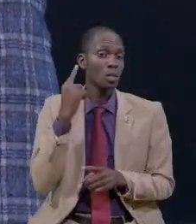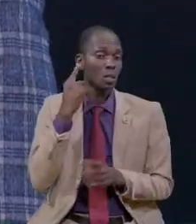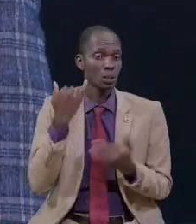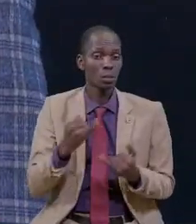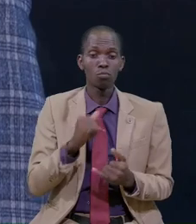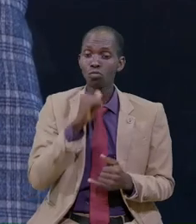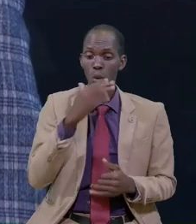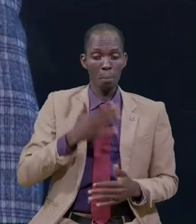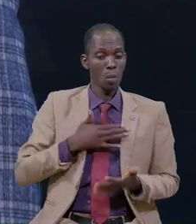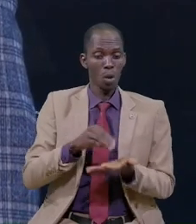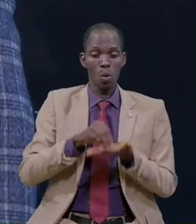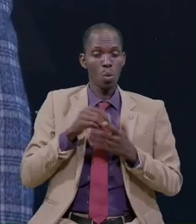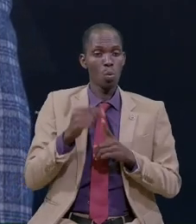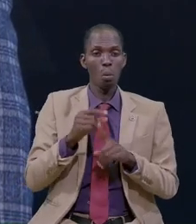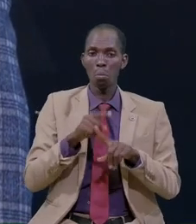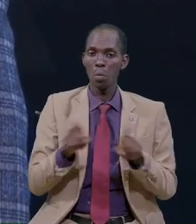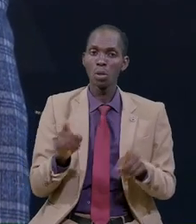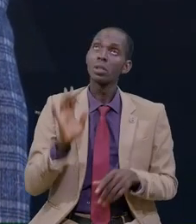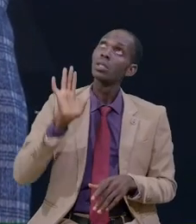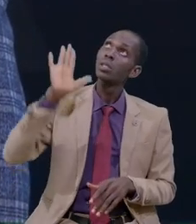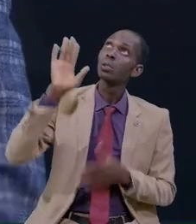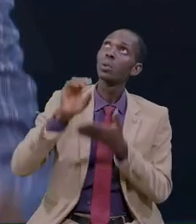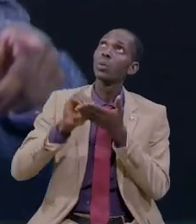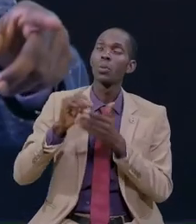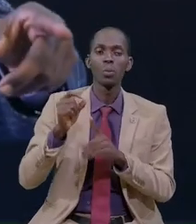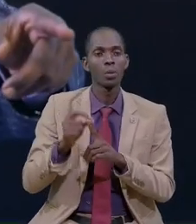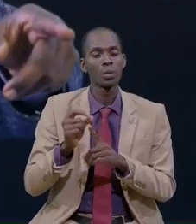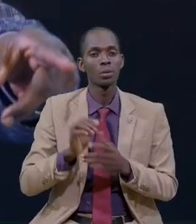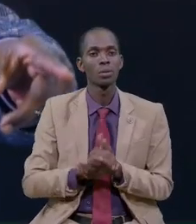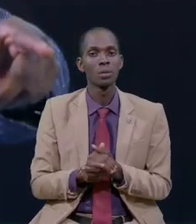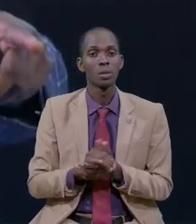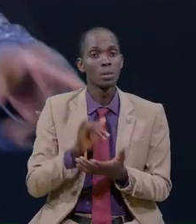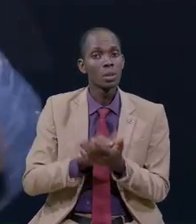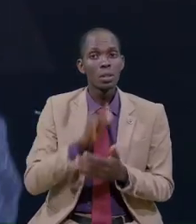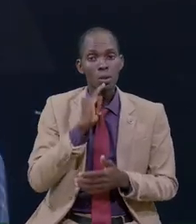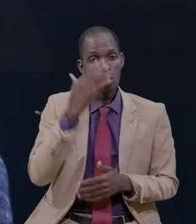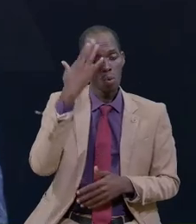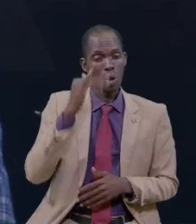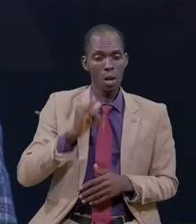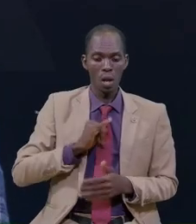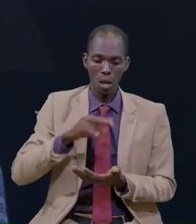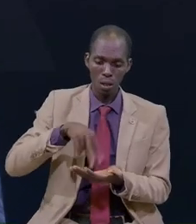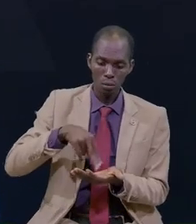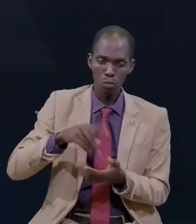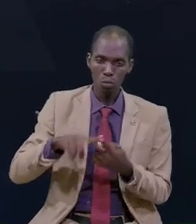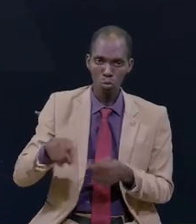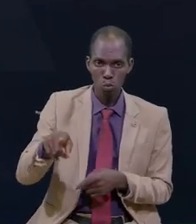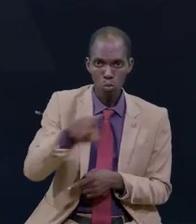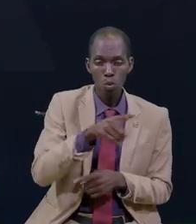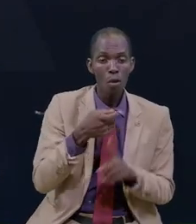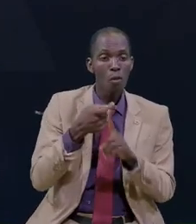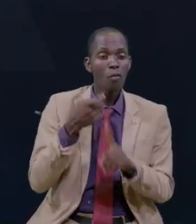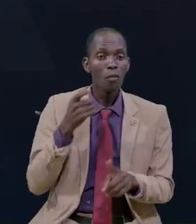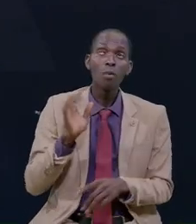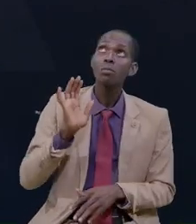word, it's his word. Et la parole que tu entends ce soir, ce n'est pas ma parole, c'est sa parole. That's why I read it to you from his holy Bible.